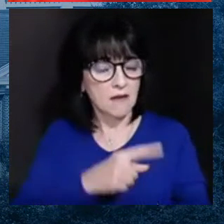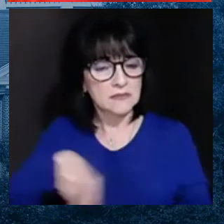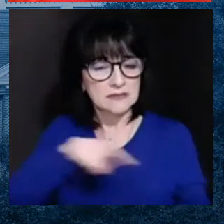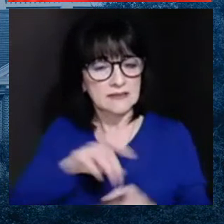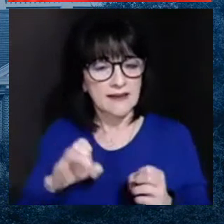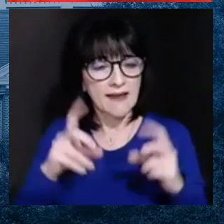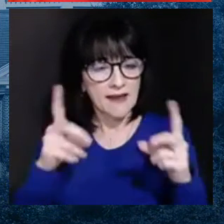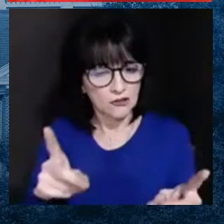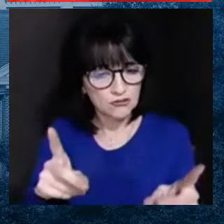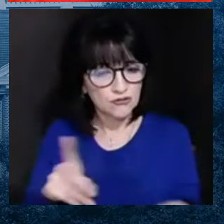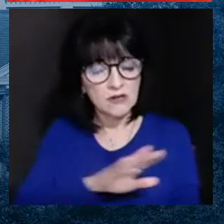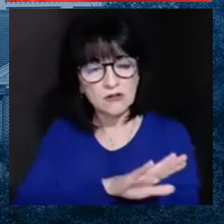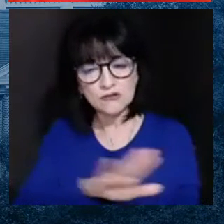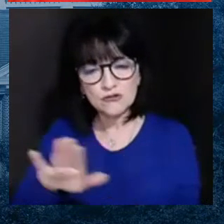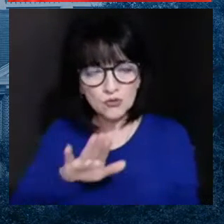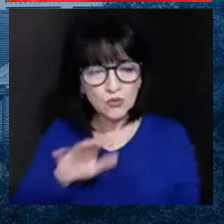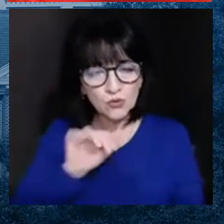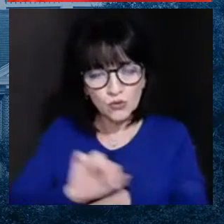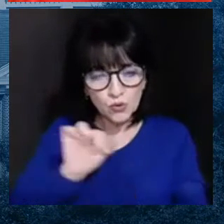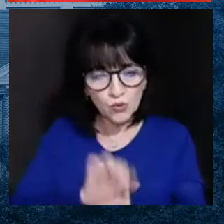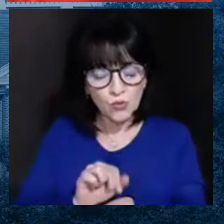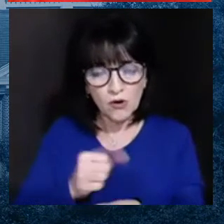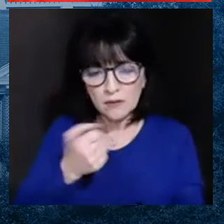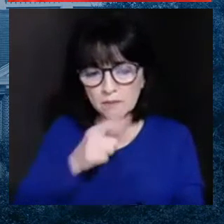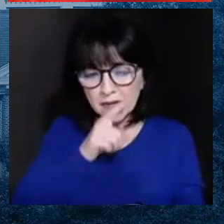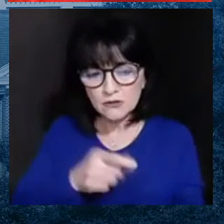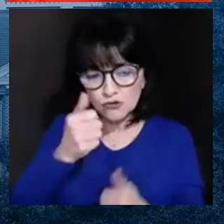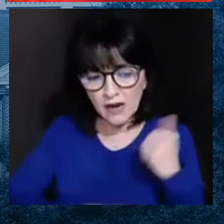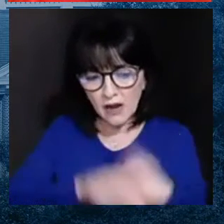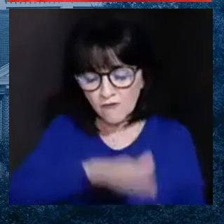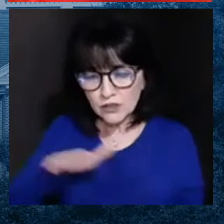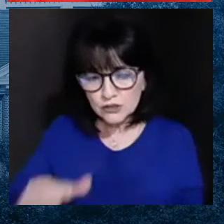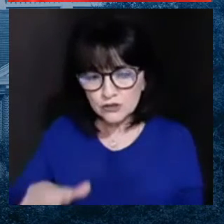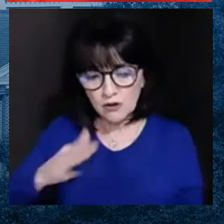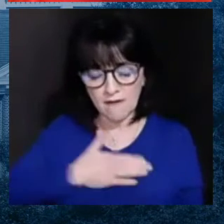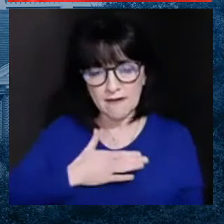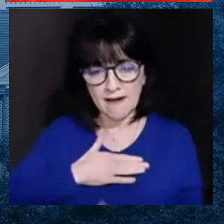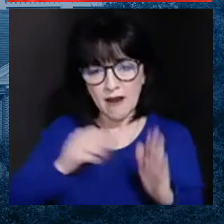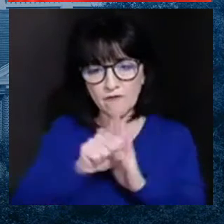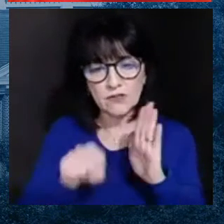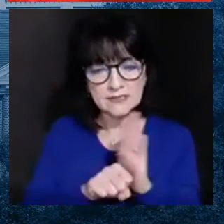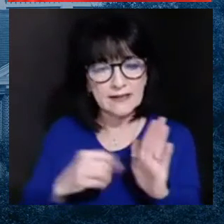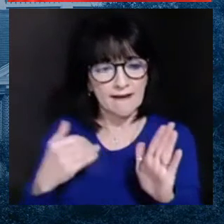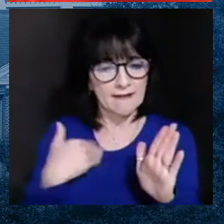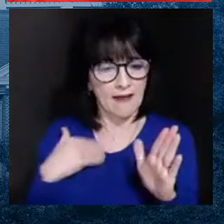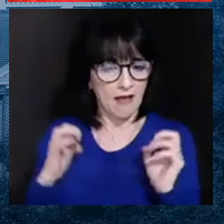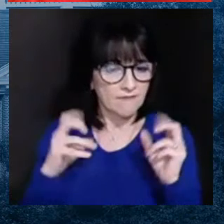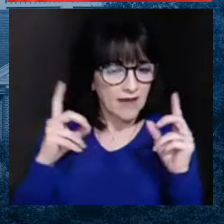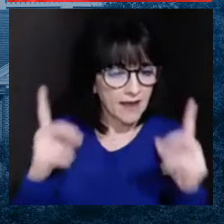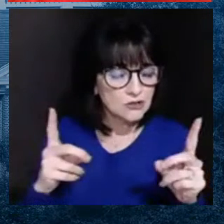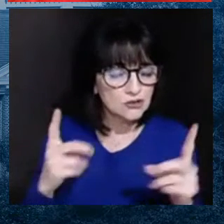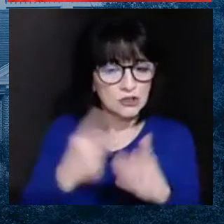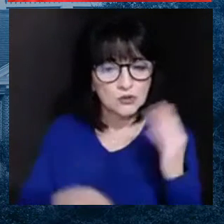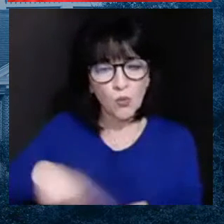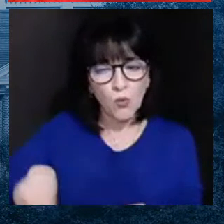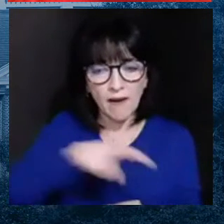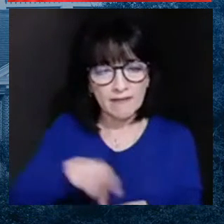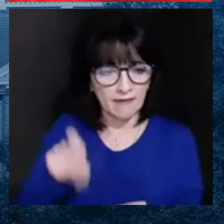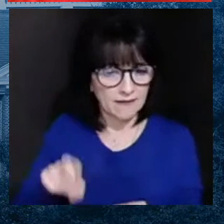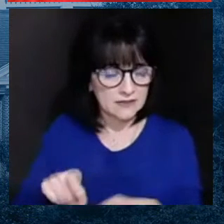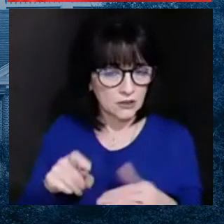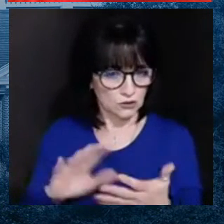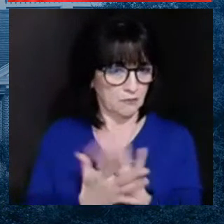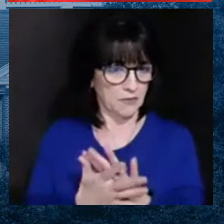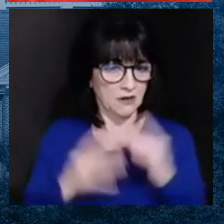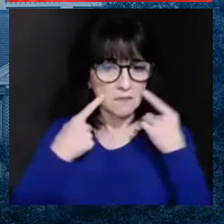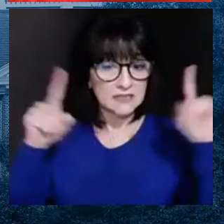in our efforts to make sure that every child in our state has an opportunity to get the education they need to be successful in